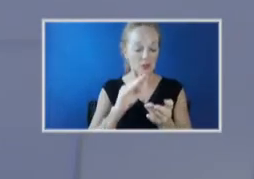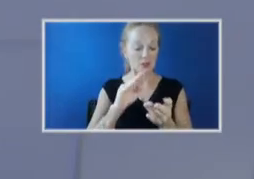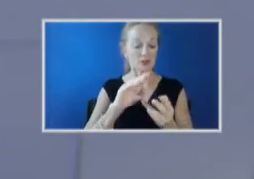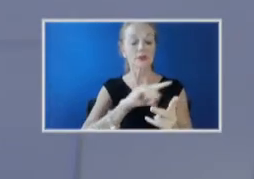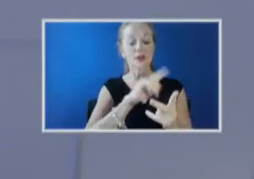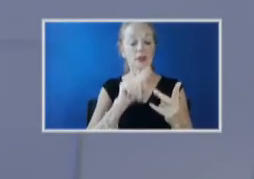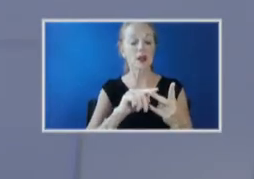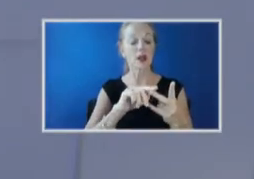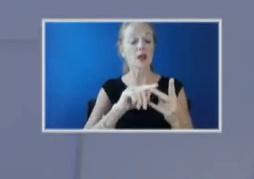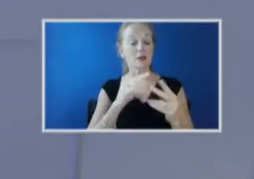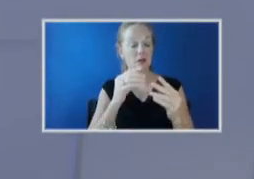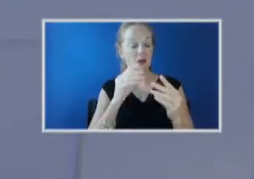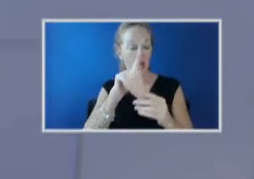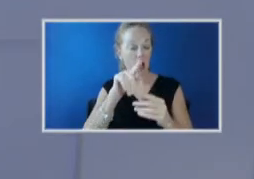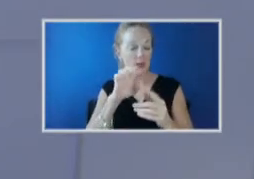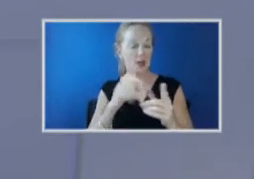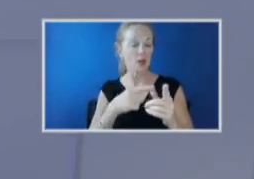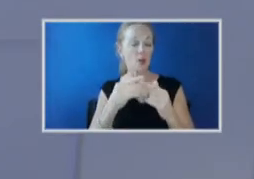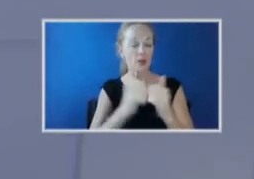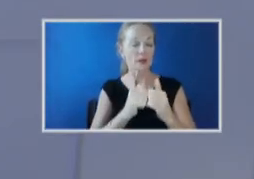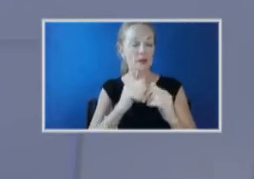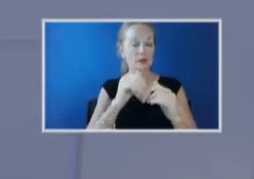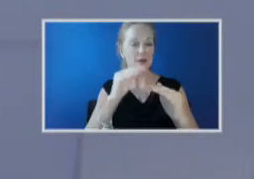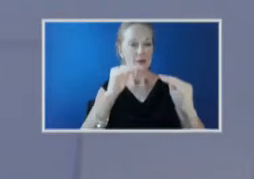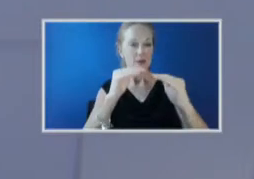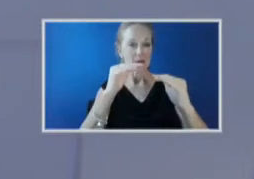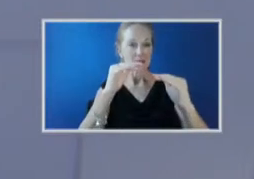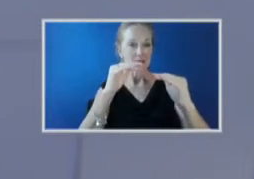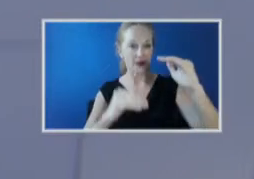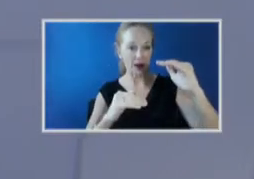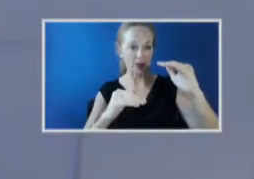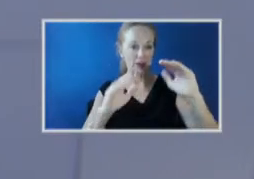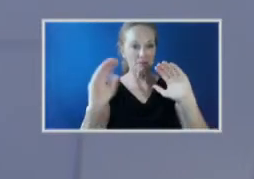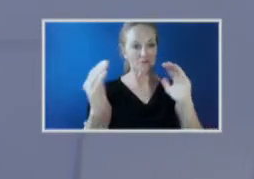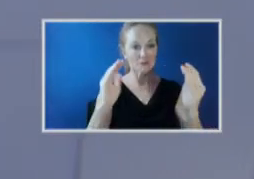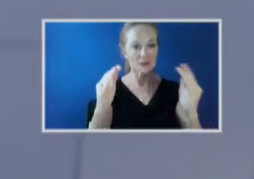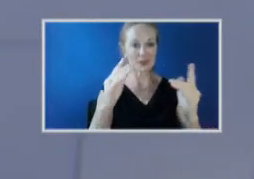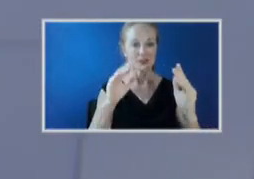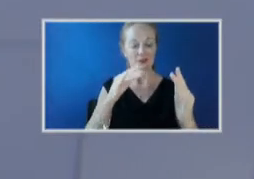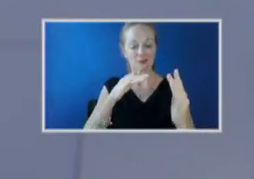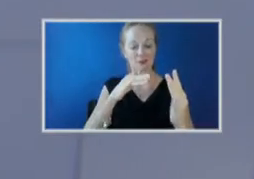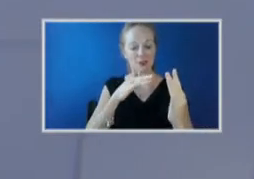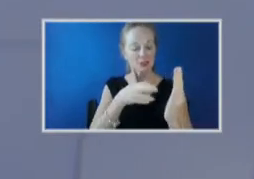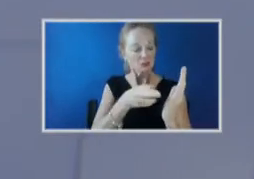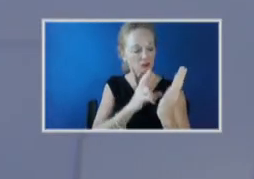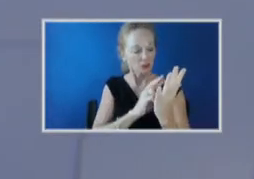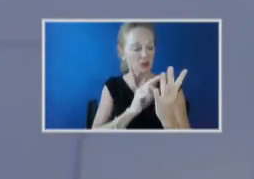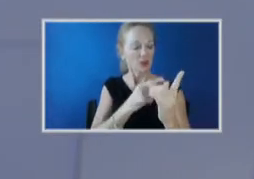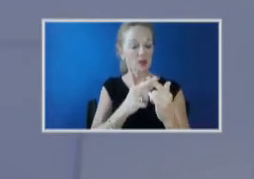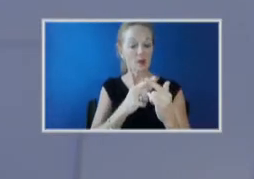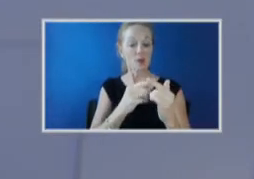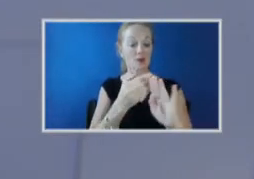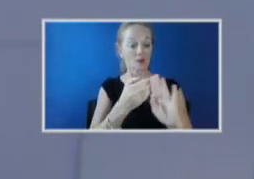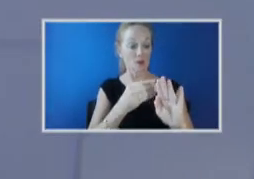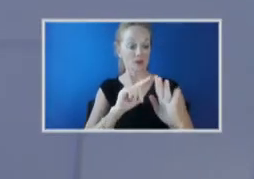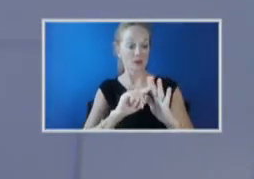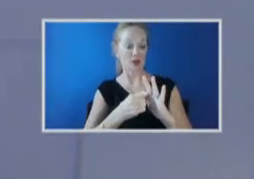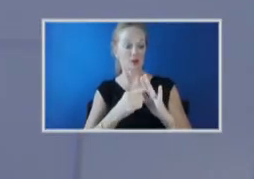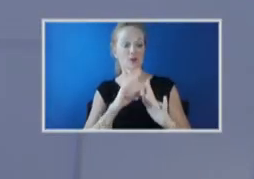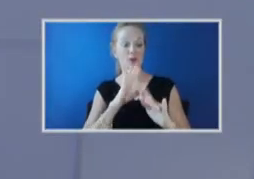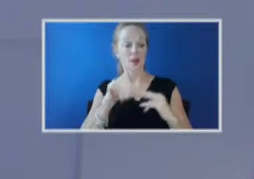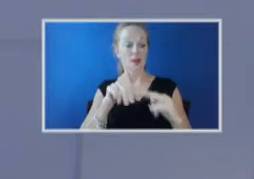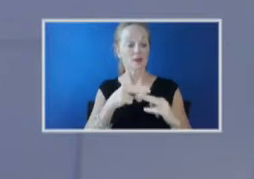our disparity study. Before we go to those presentations, I would like to talk a little bit about our approach to